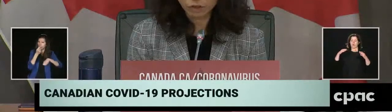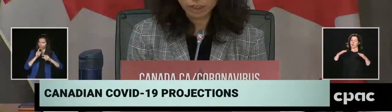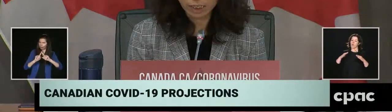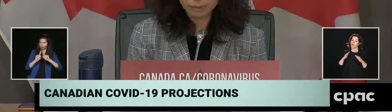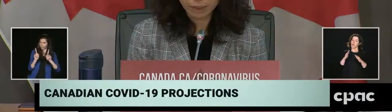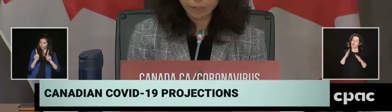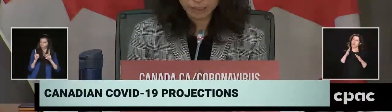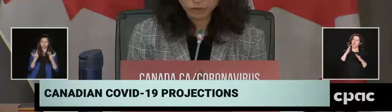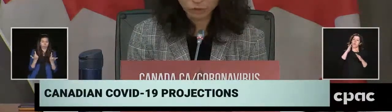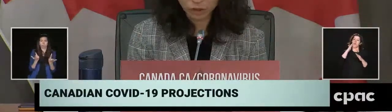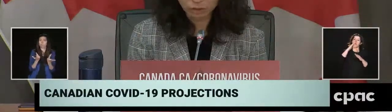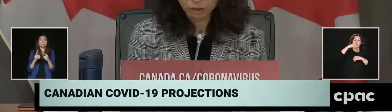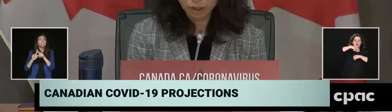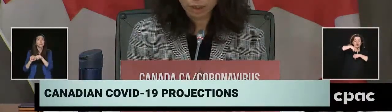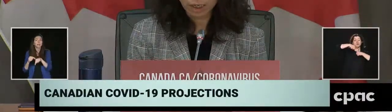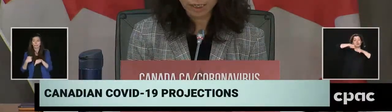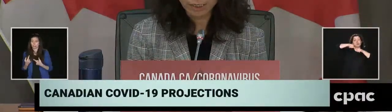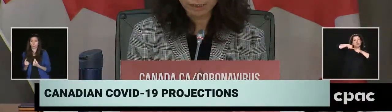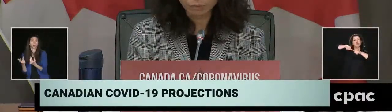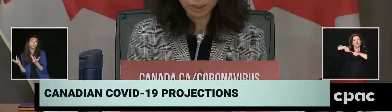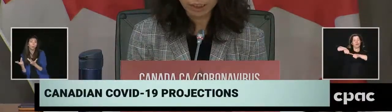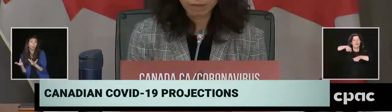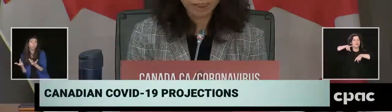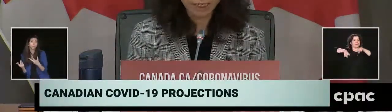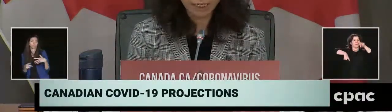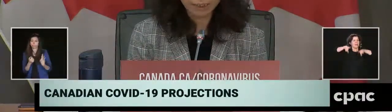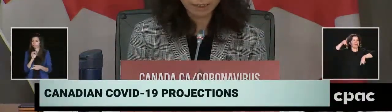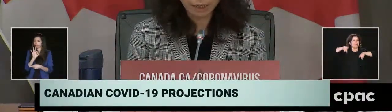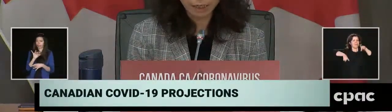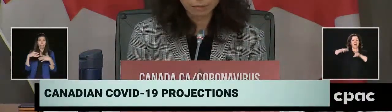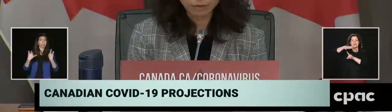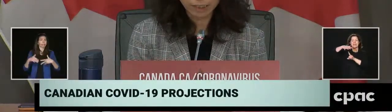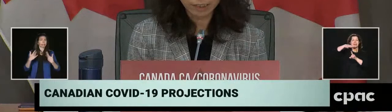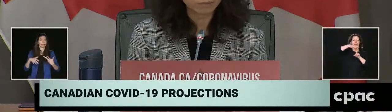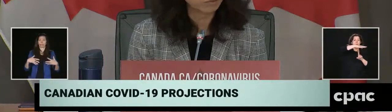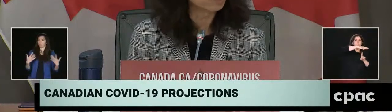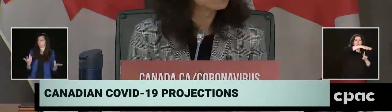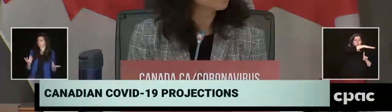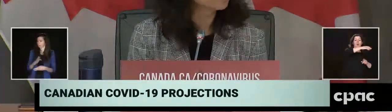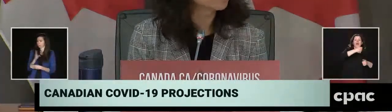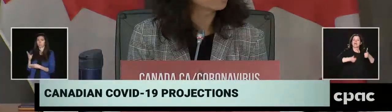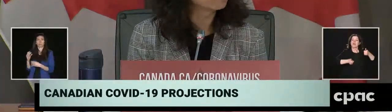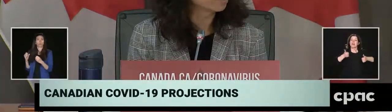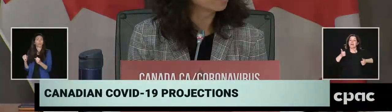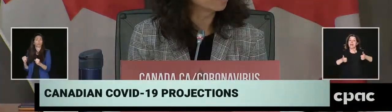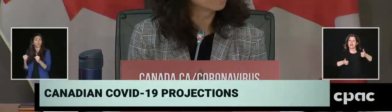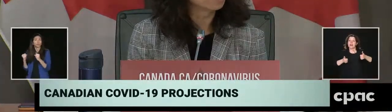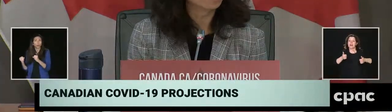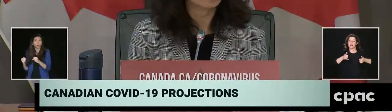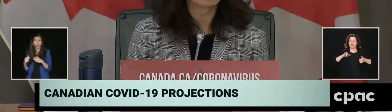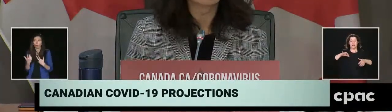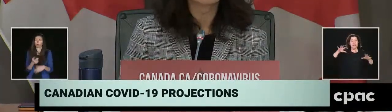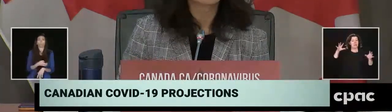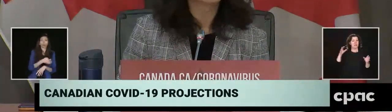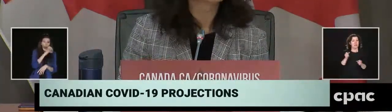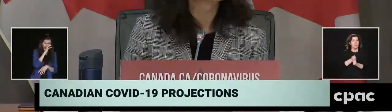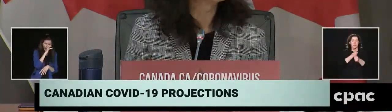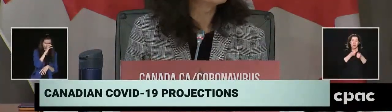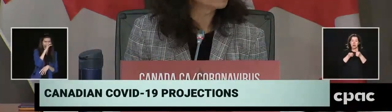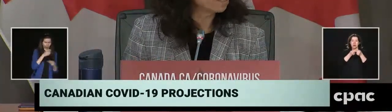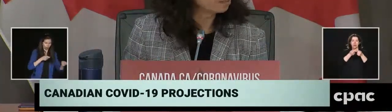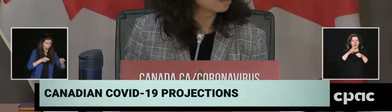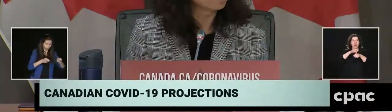we achieve stronger epidemic control and we only get, for example, 1% attack rate.